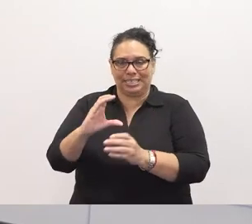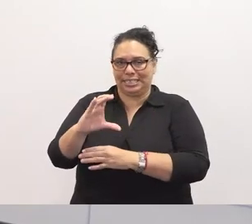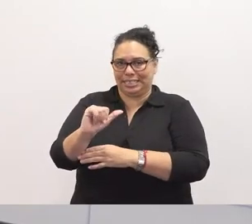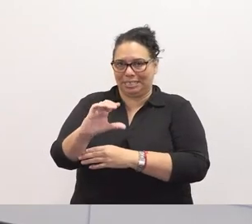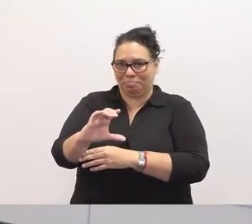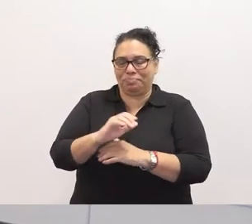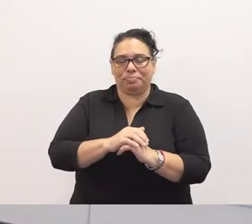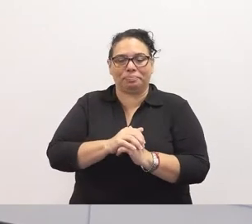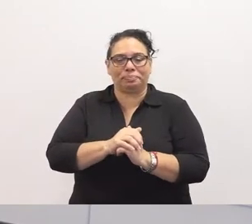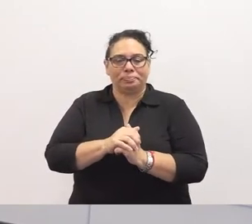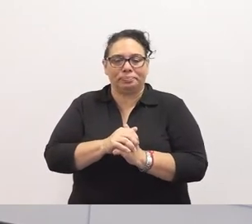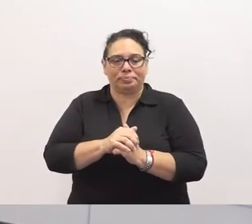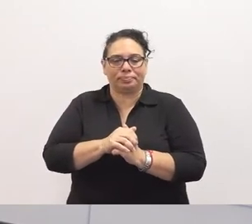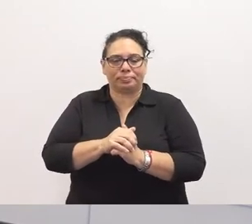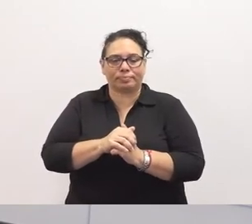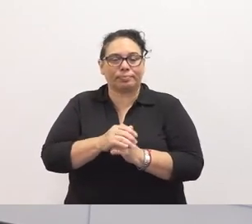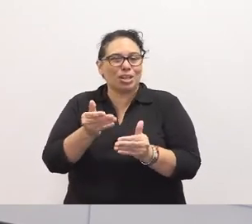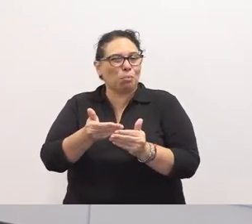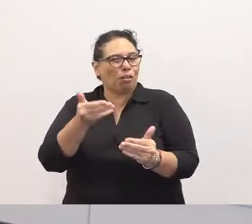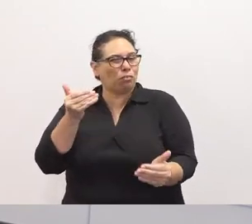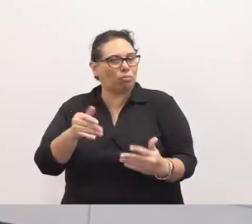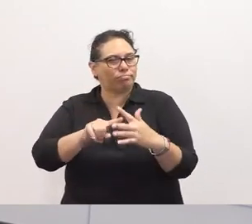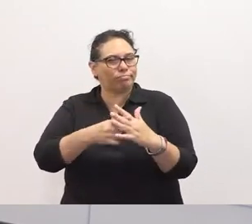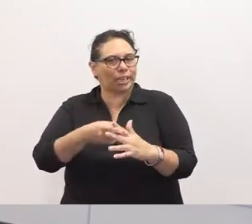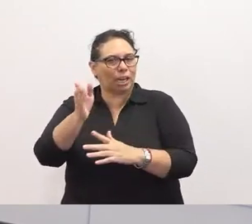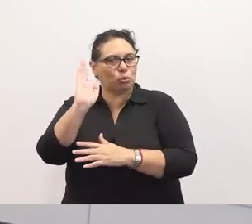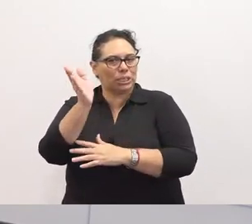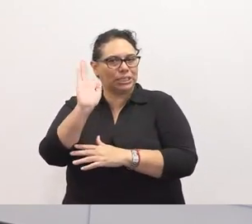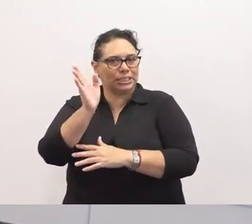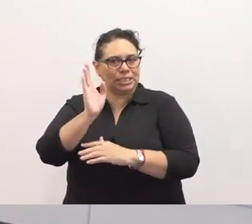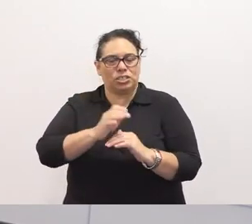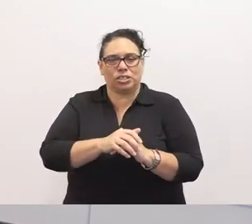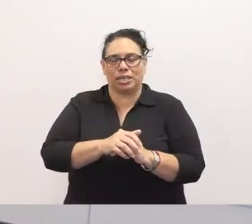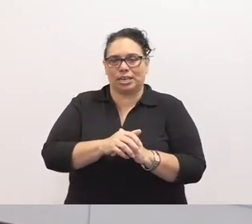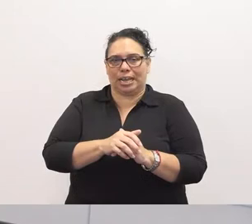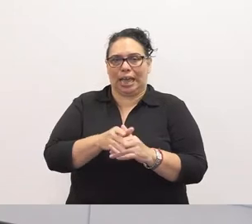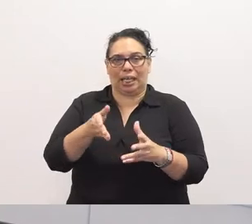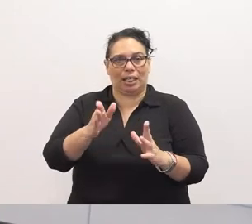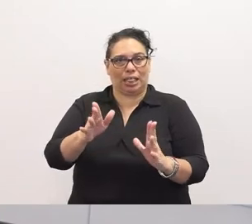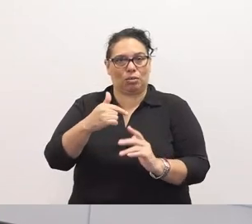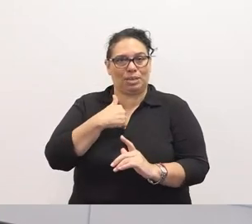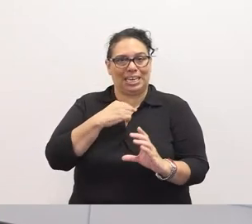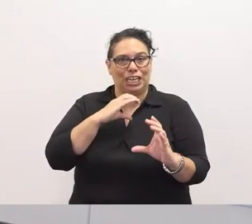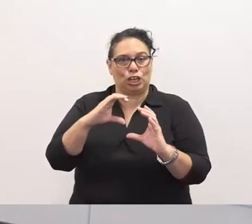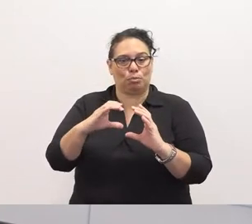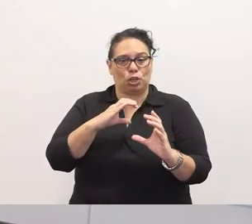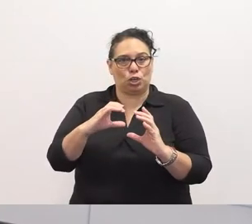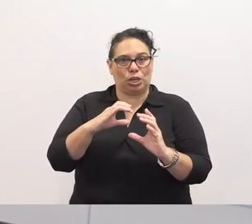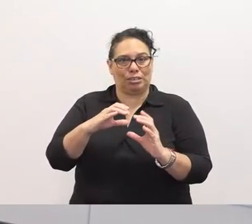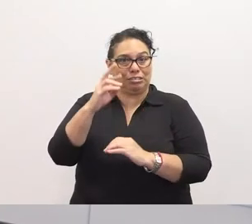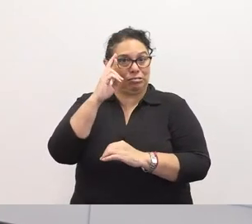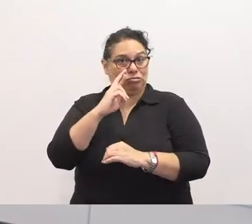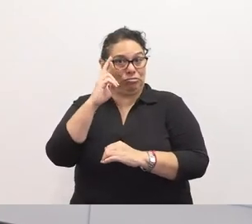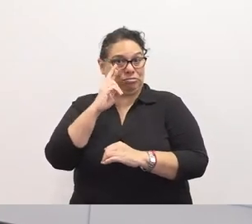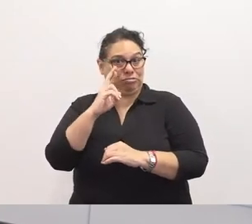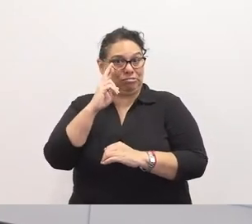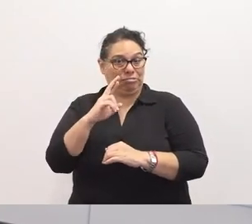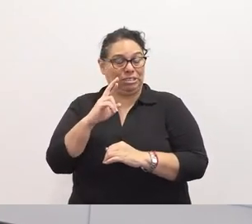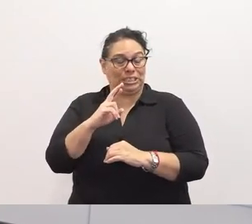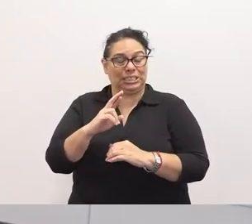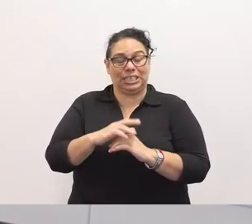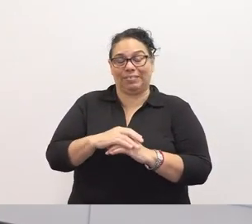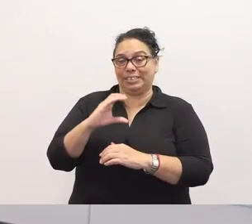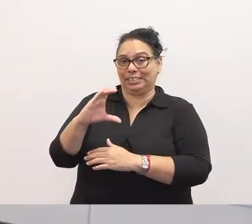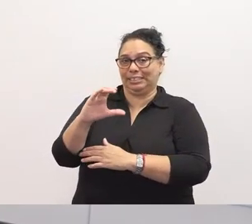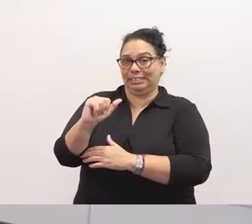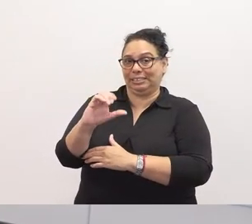Committee, CAC. But before we begin the presentation, please allow me to communicate the purpose of the Community